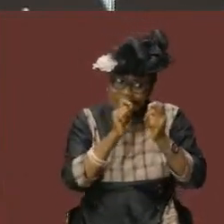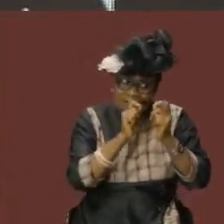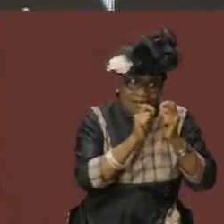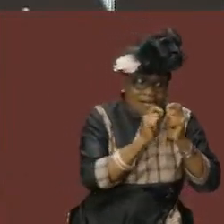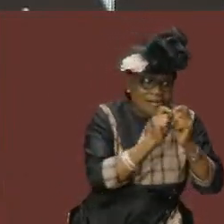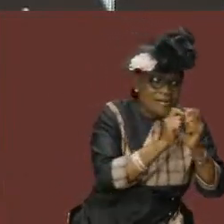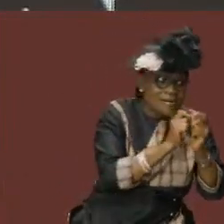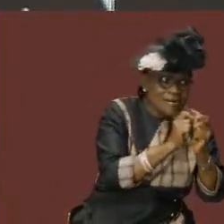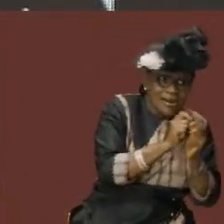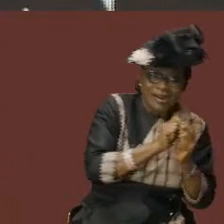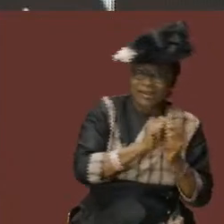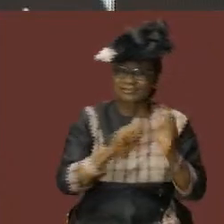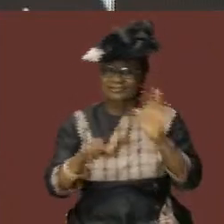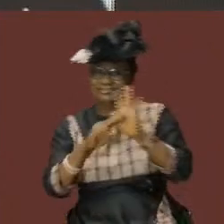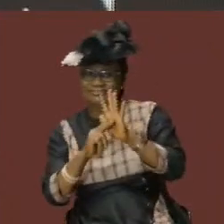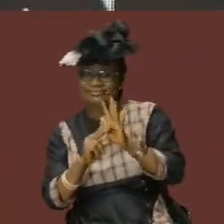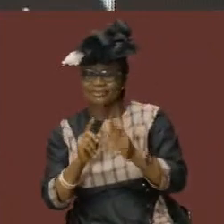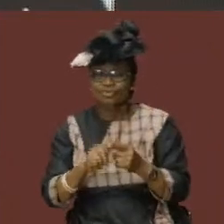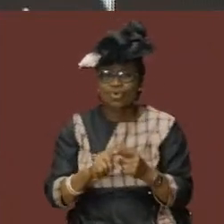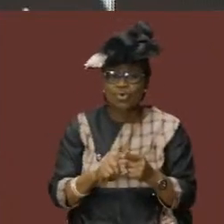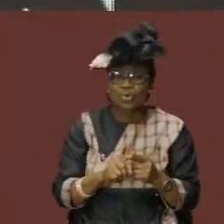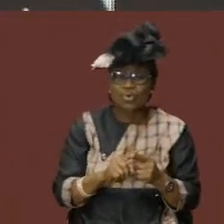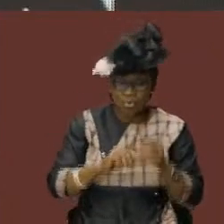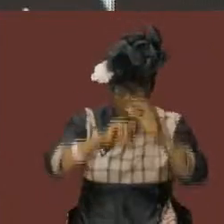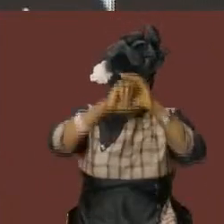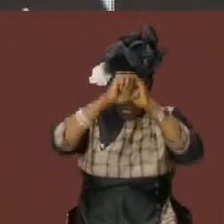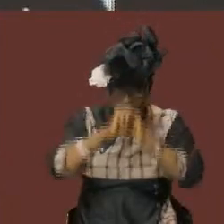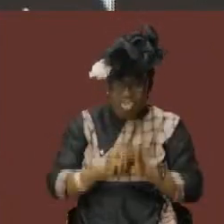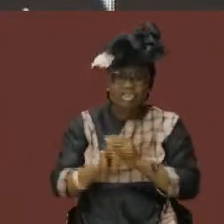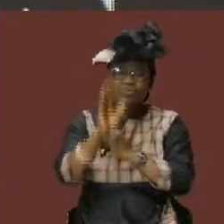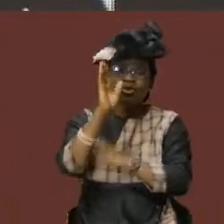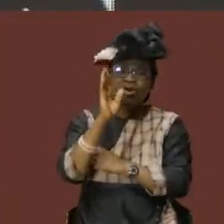To worship God the way you ought to,